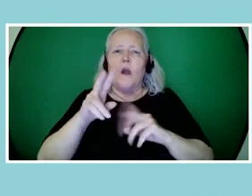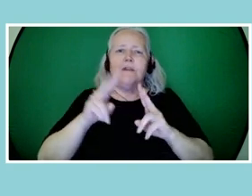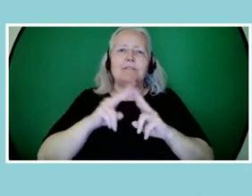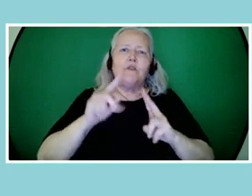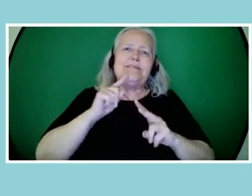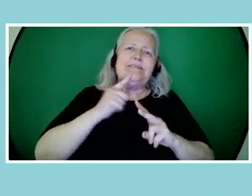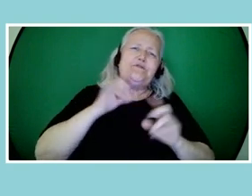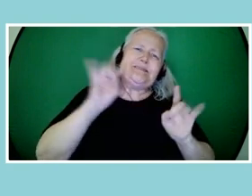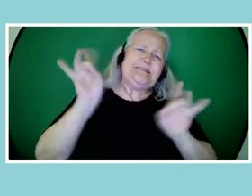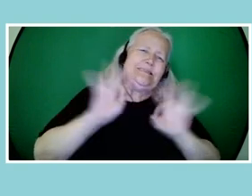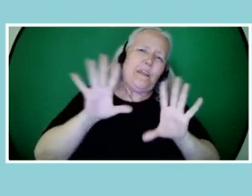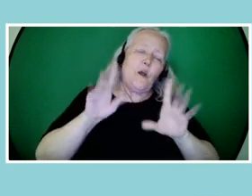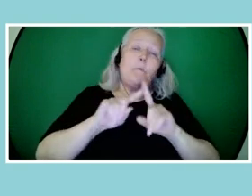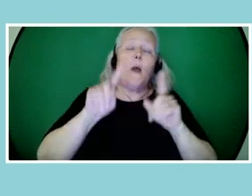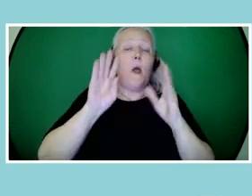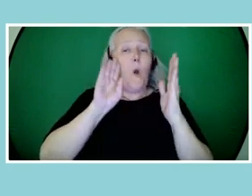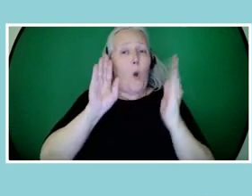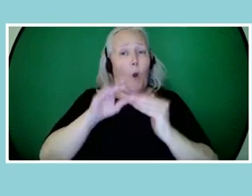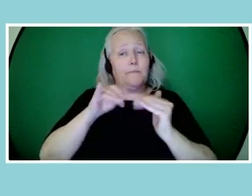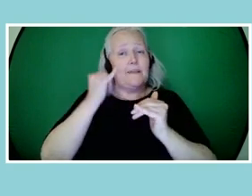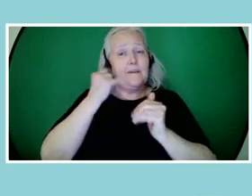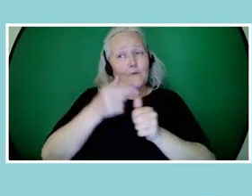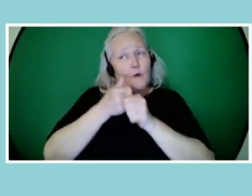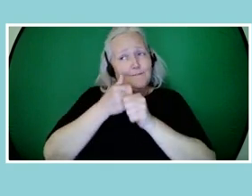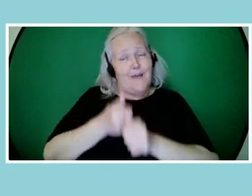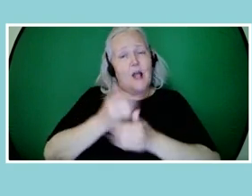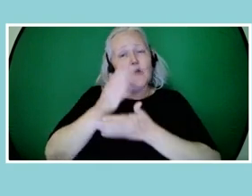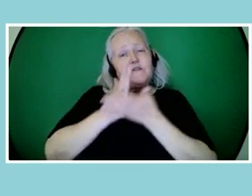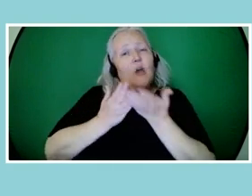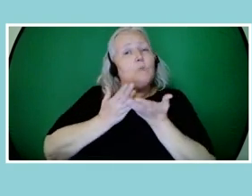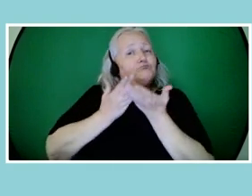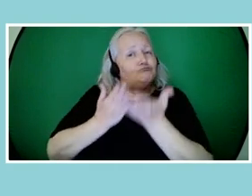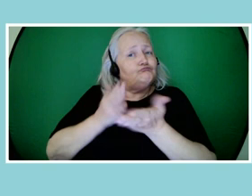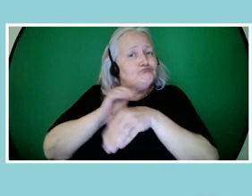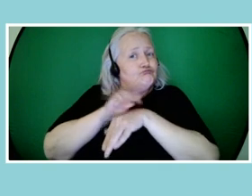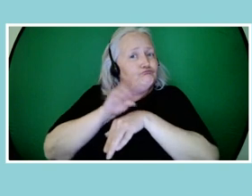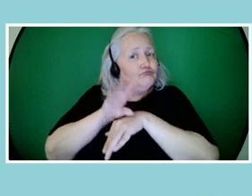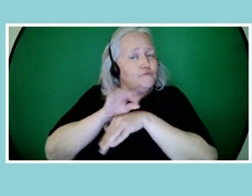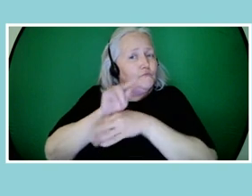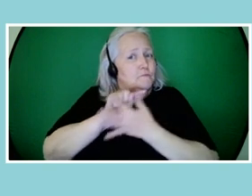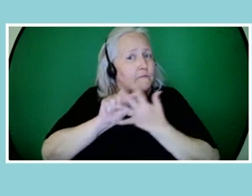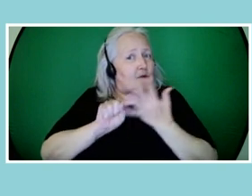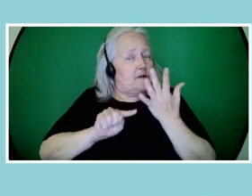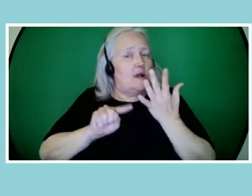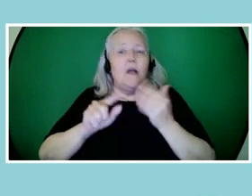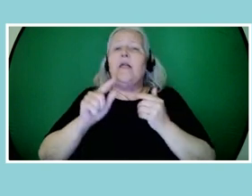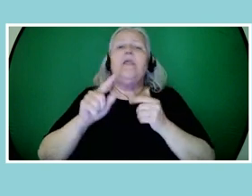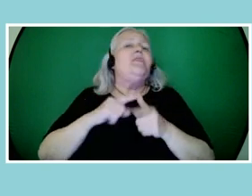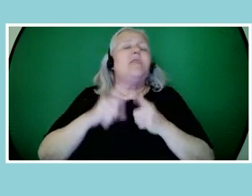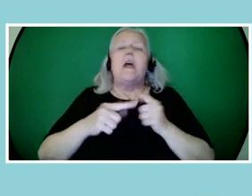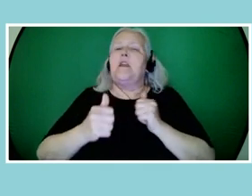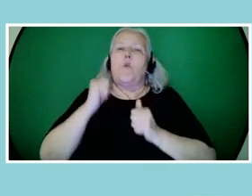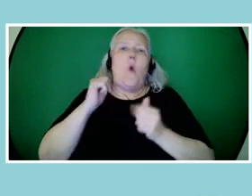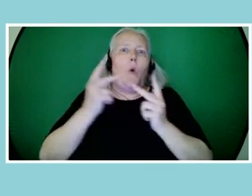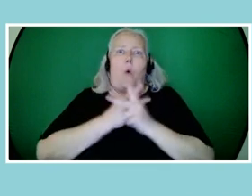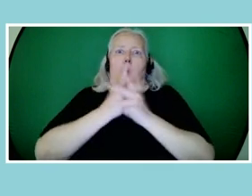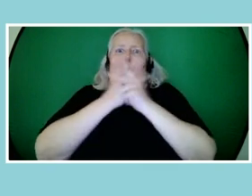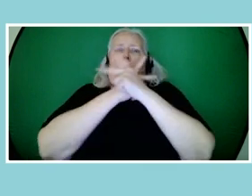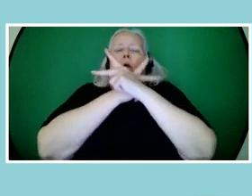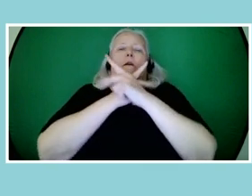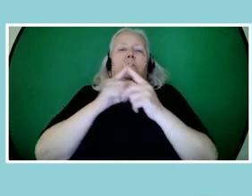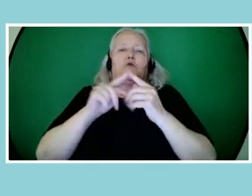hopefully if you follow some of these guidelines and suggestions, things won't escalate to an extreme